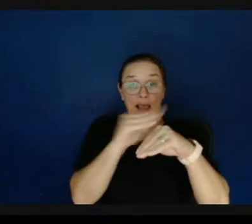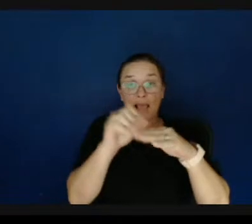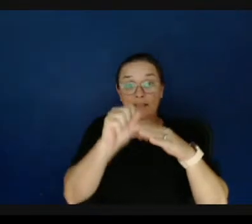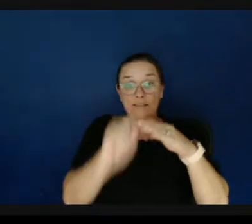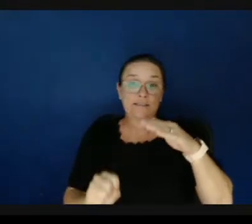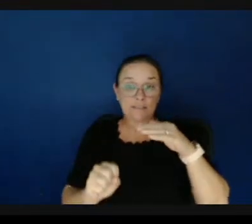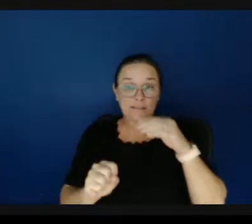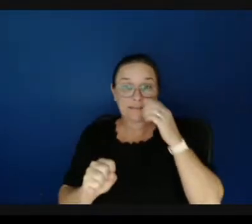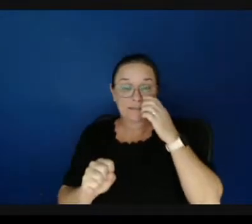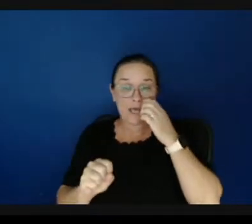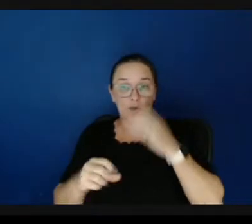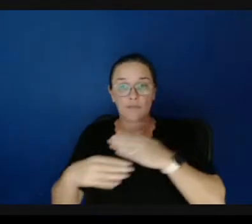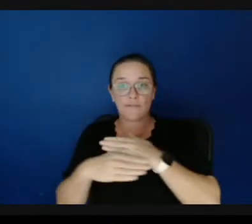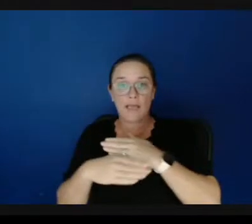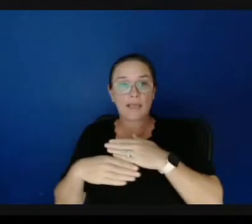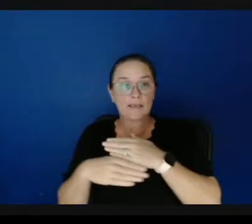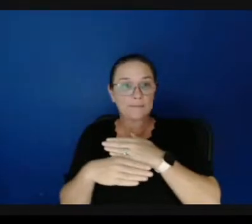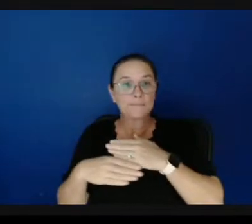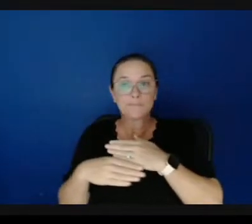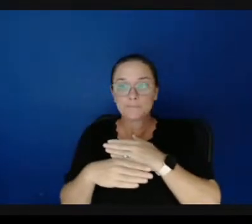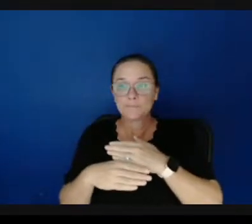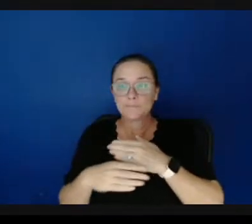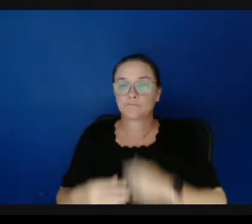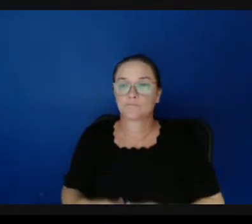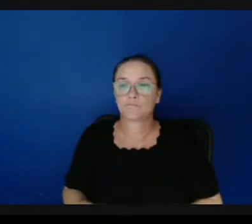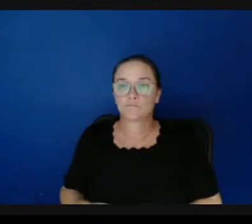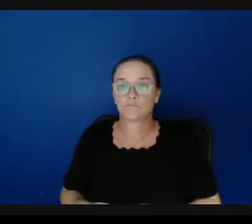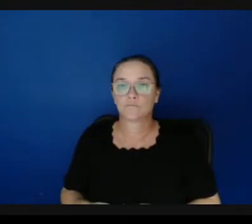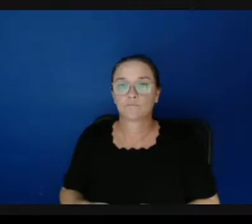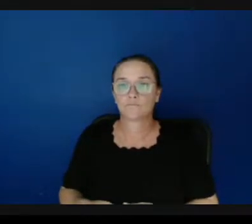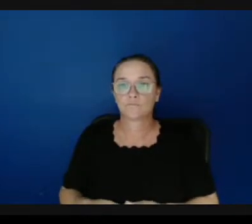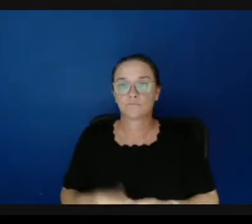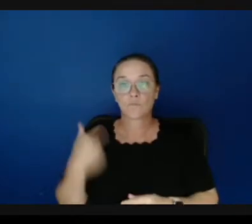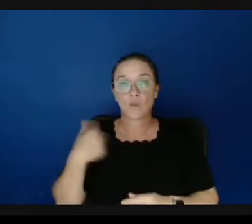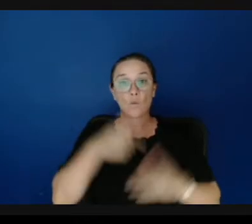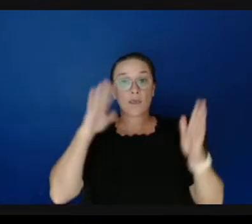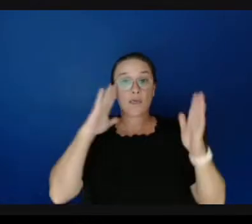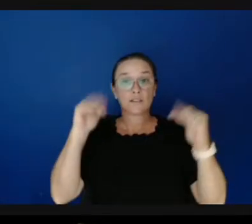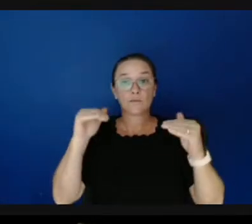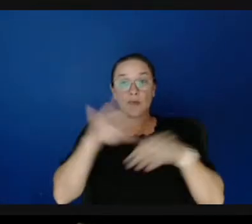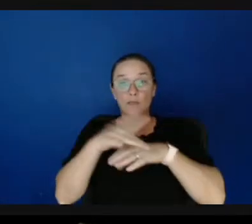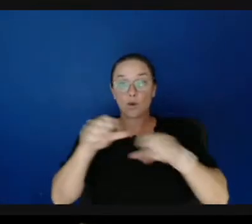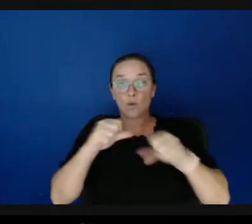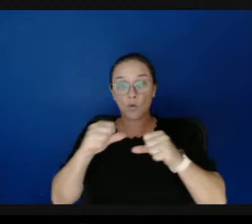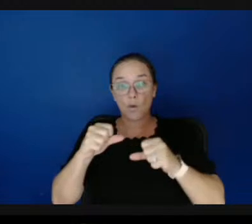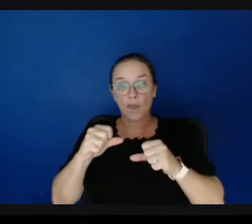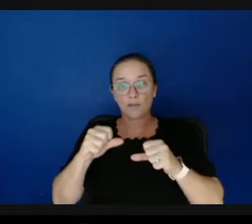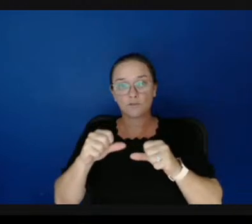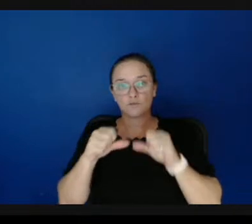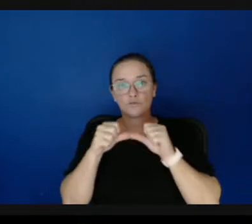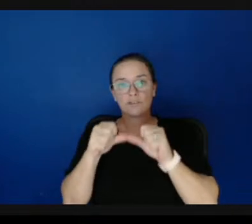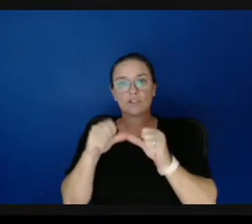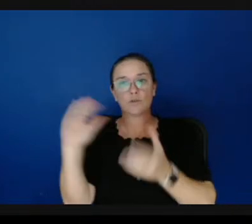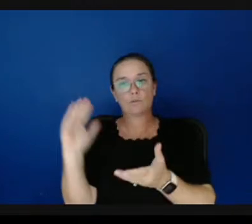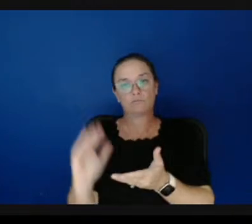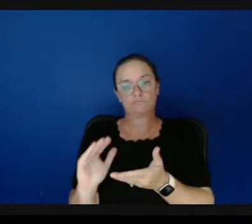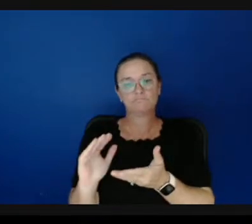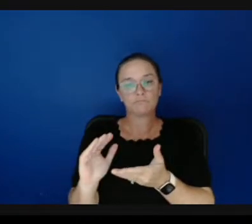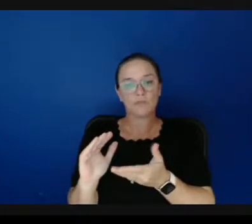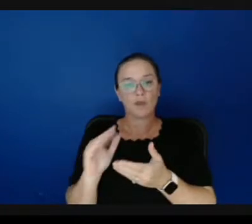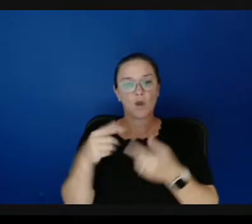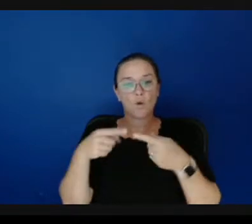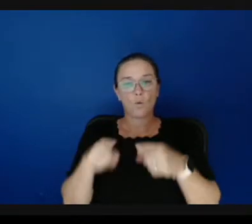either of the rift zones of Kilauea there. So we expect earthquakes to stay low as eruption continues producing